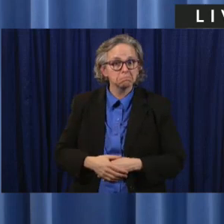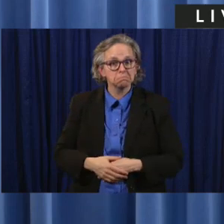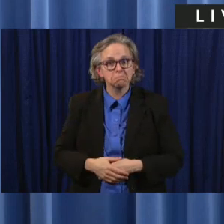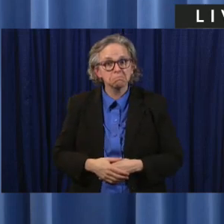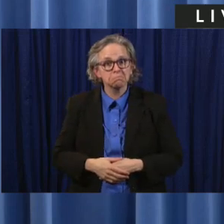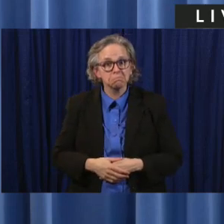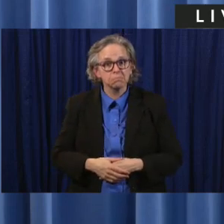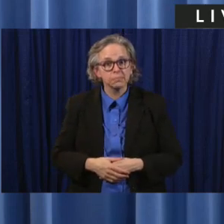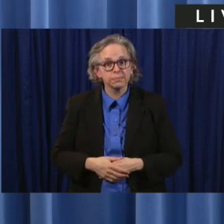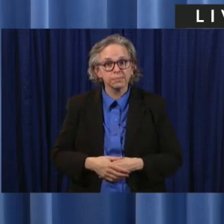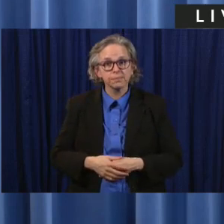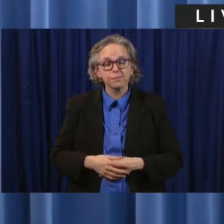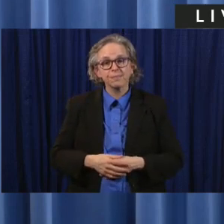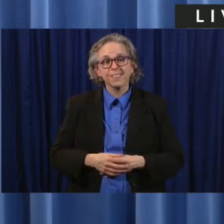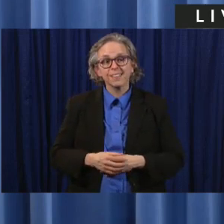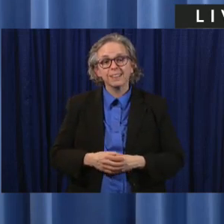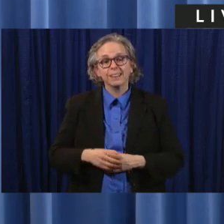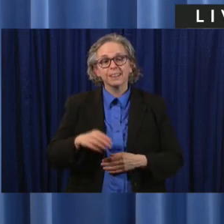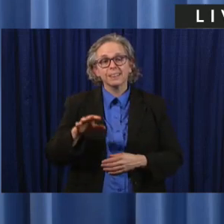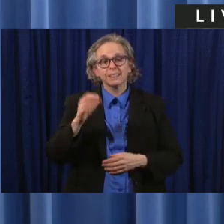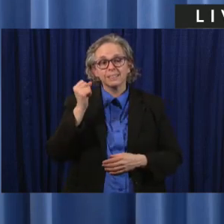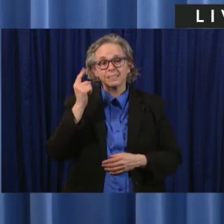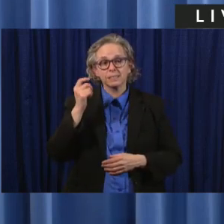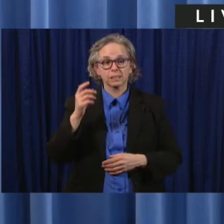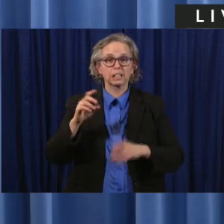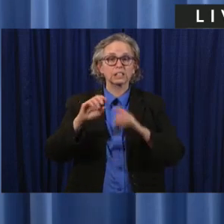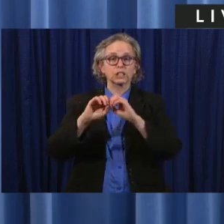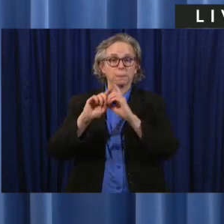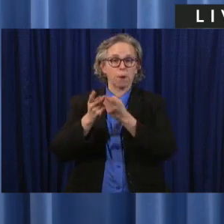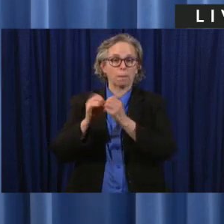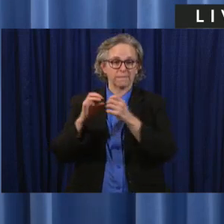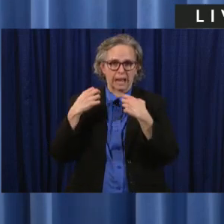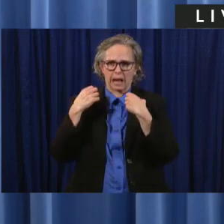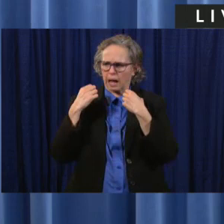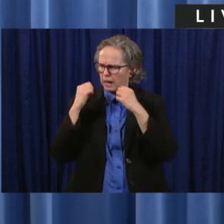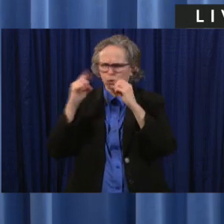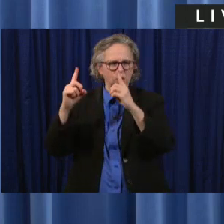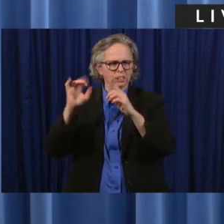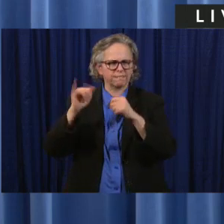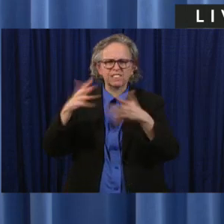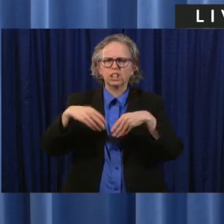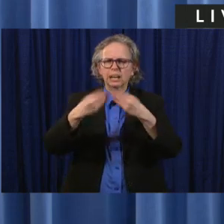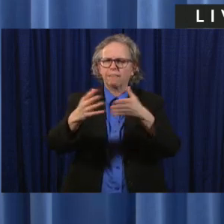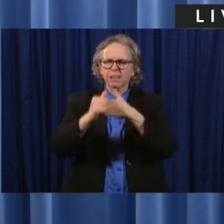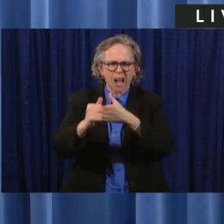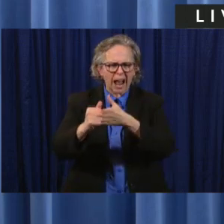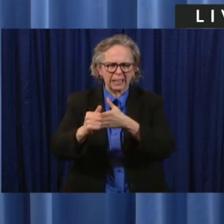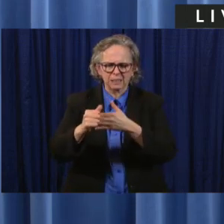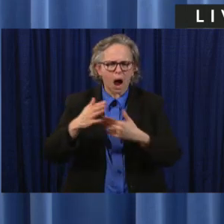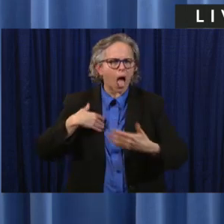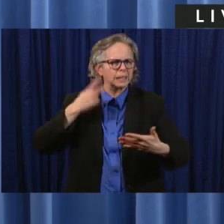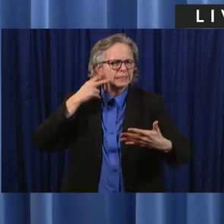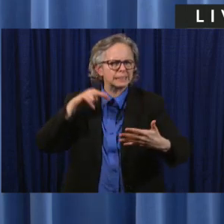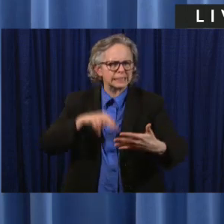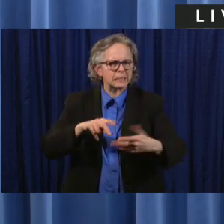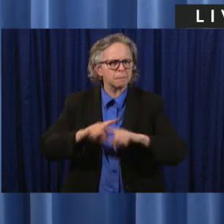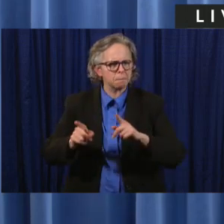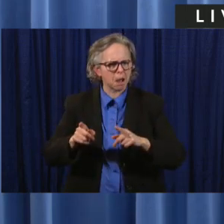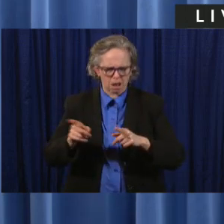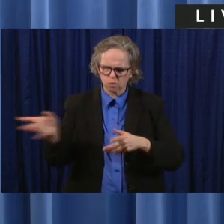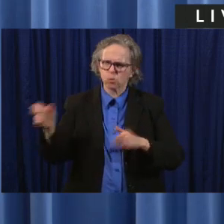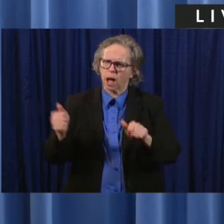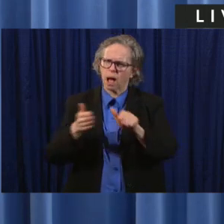the State Department of Education did put out some guidance. I didn't see it going out, but I think it was consistent with the things